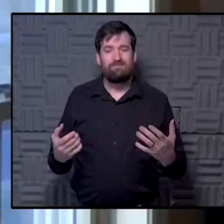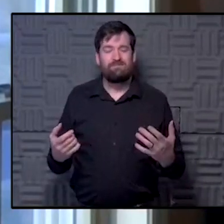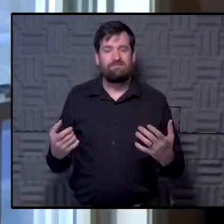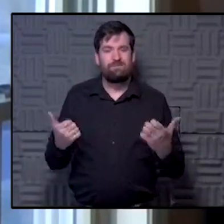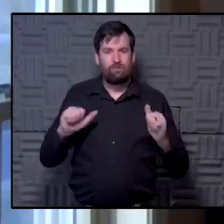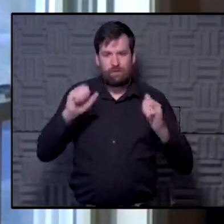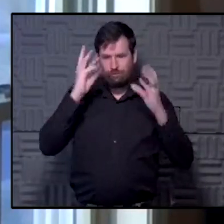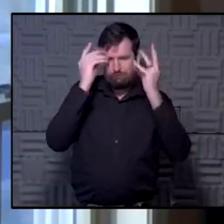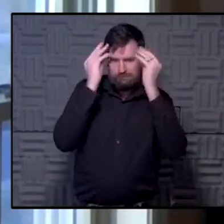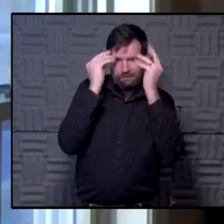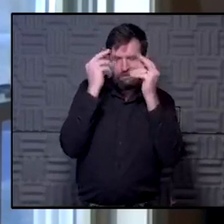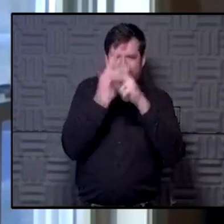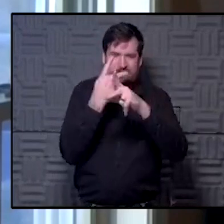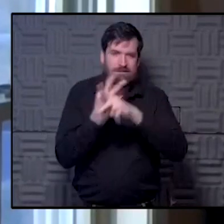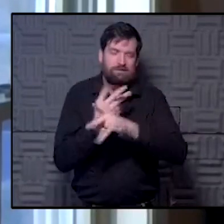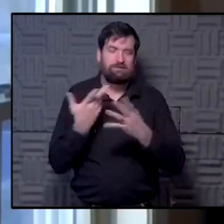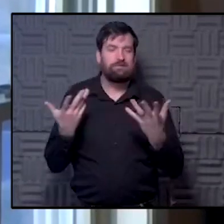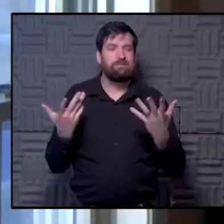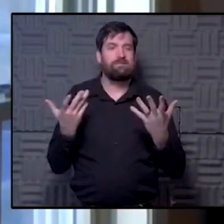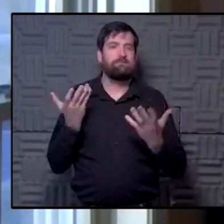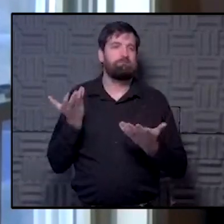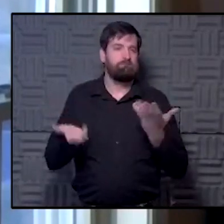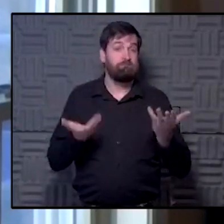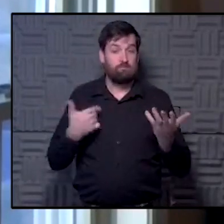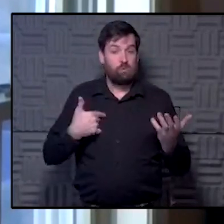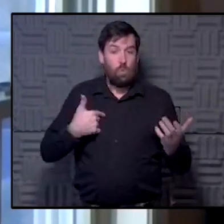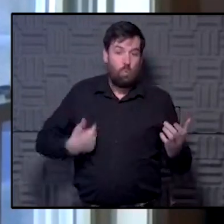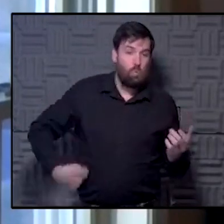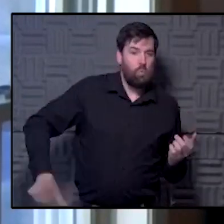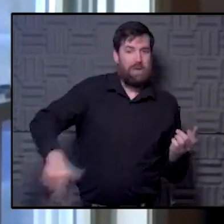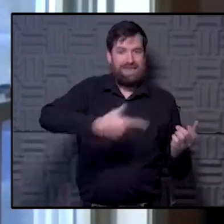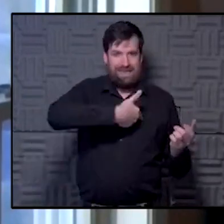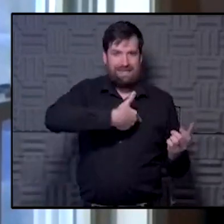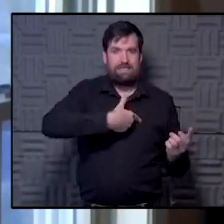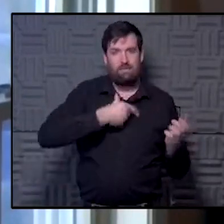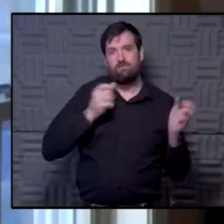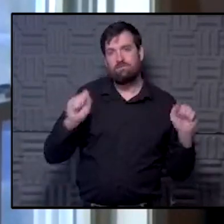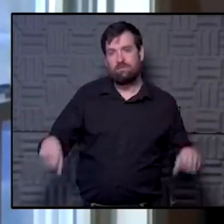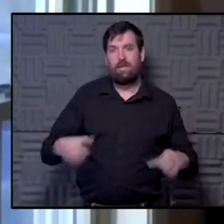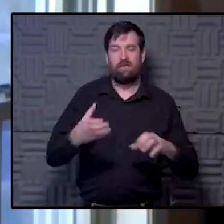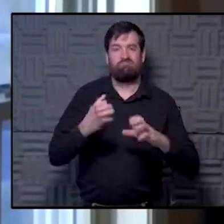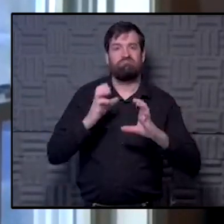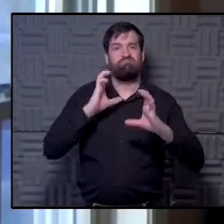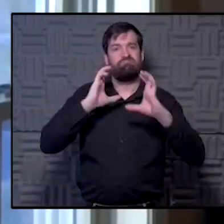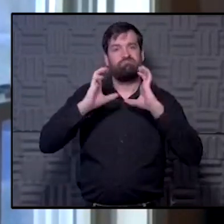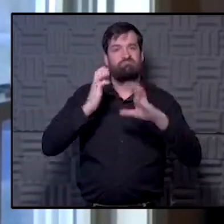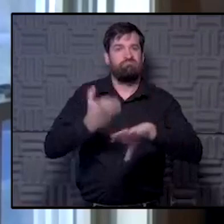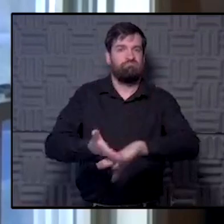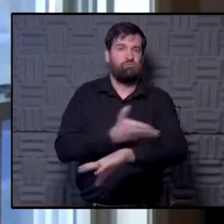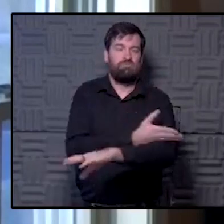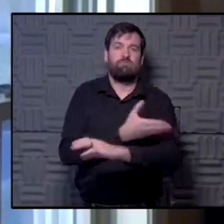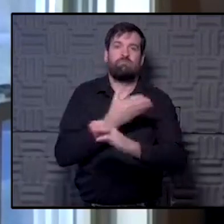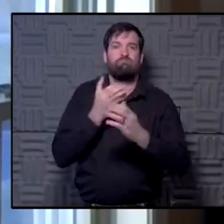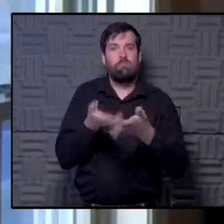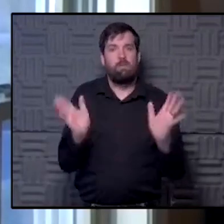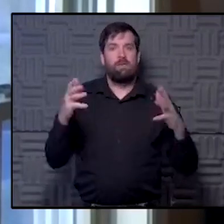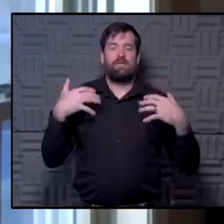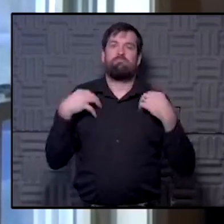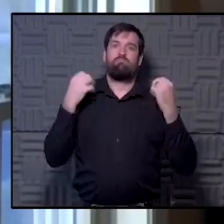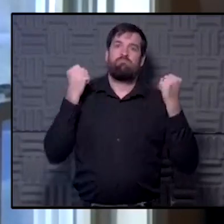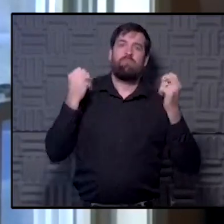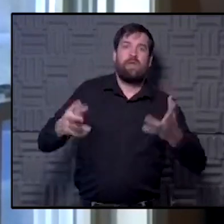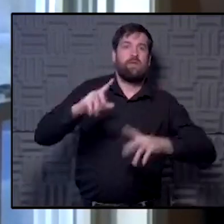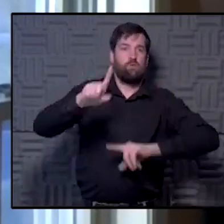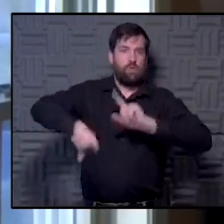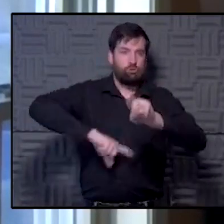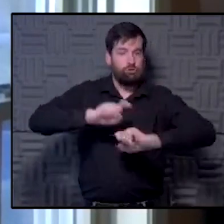brainstorming, or probably we collectively can improve on communication. I know the public has a lot of questions, and